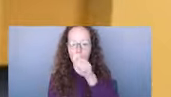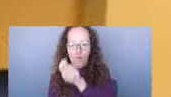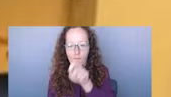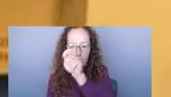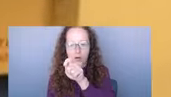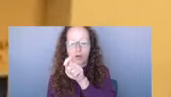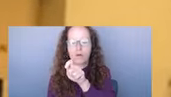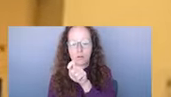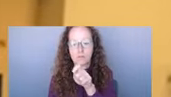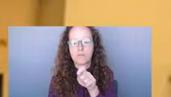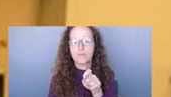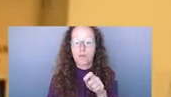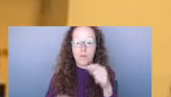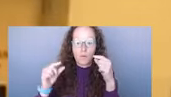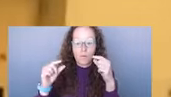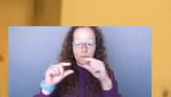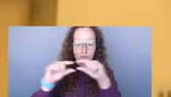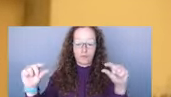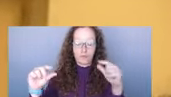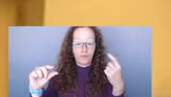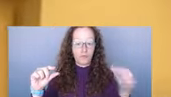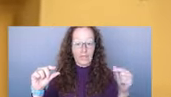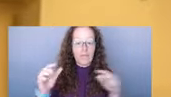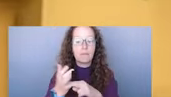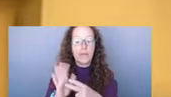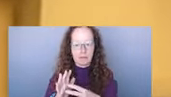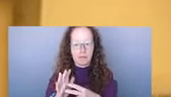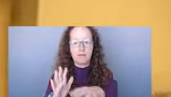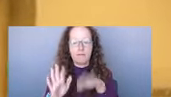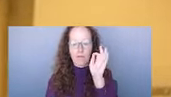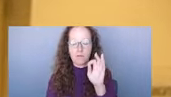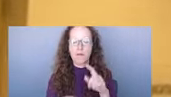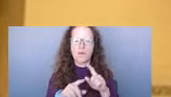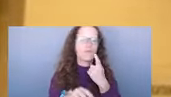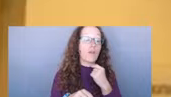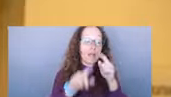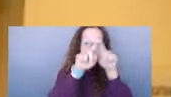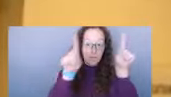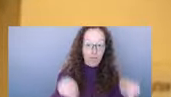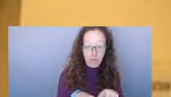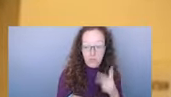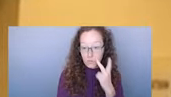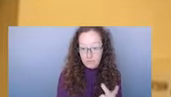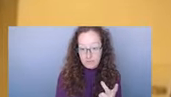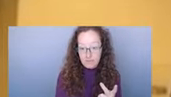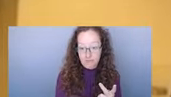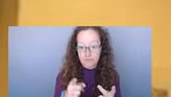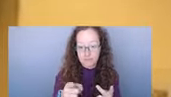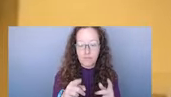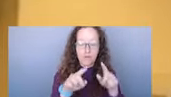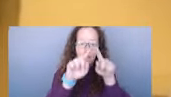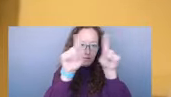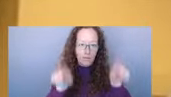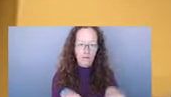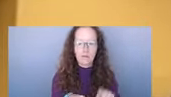overvote, which is the case here. So if we look at that red box, right, we're going to highlight that. There's actually, that's a